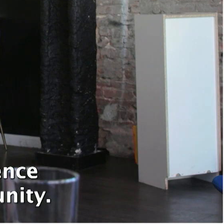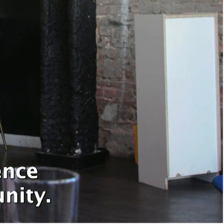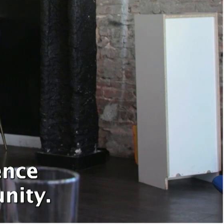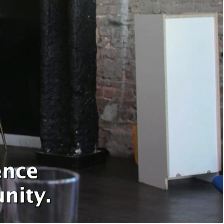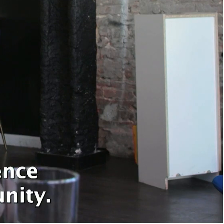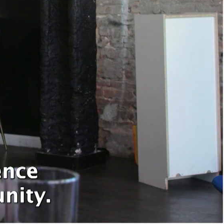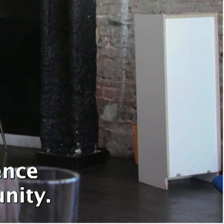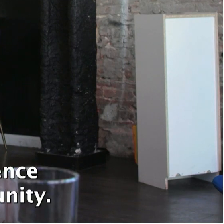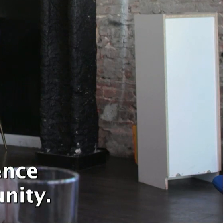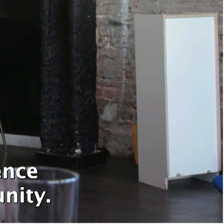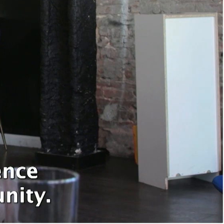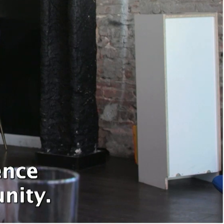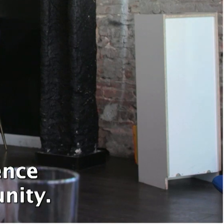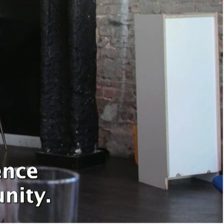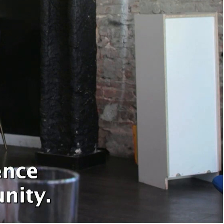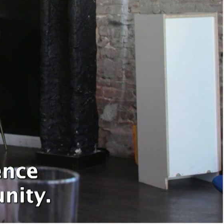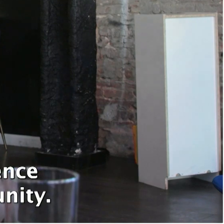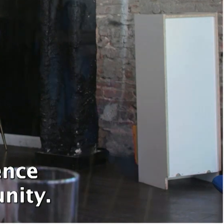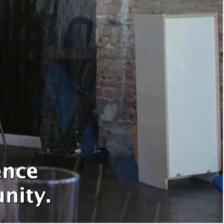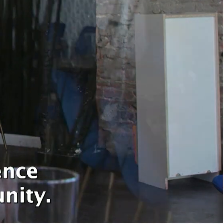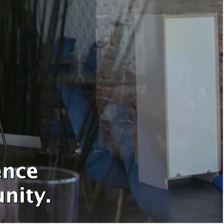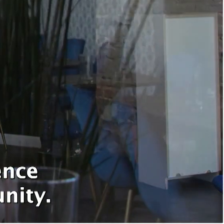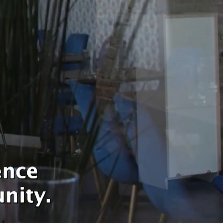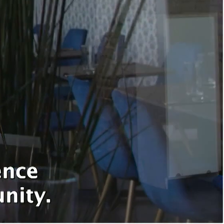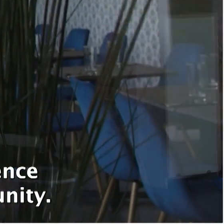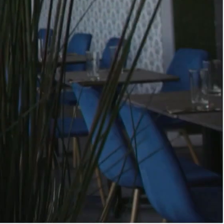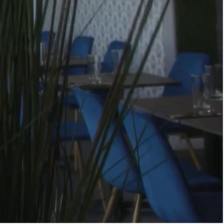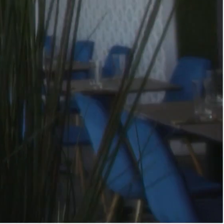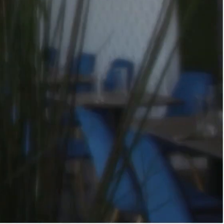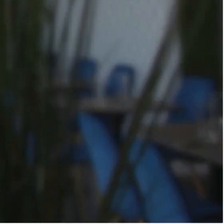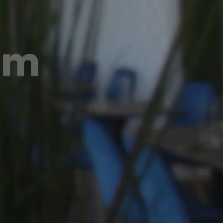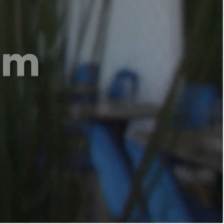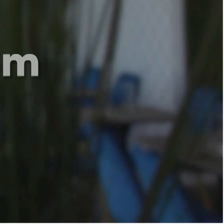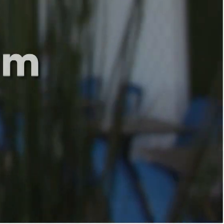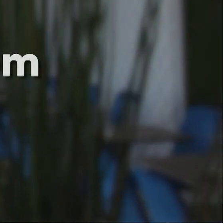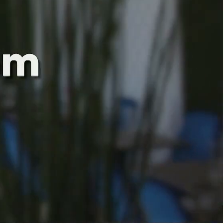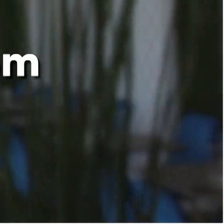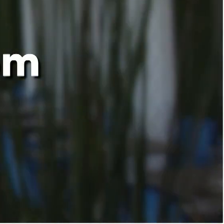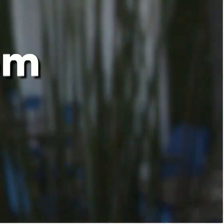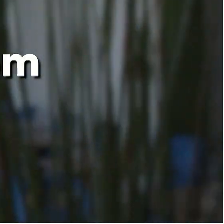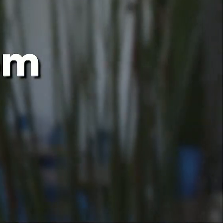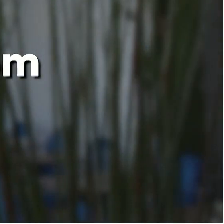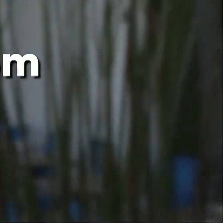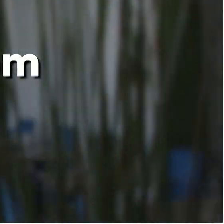a difference, right? And that difference is protecting and saving my community.